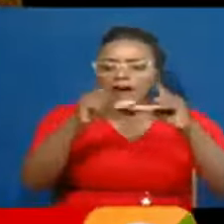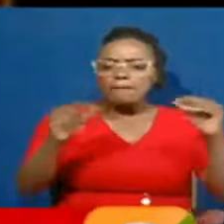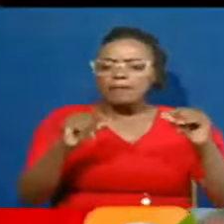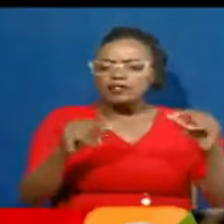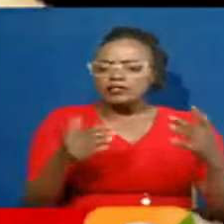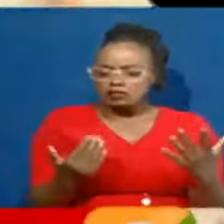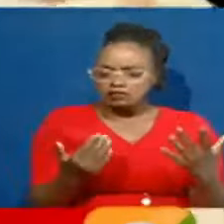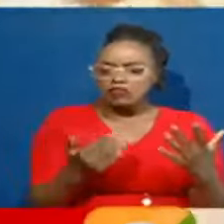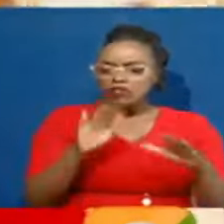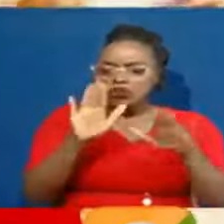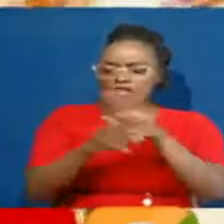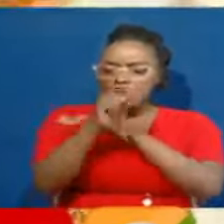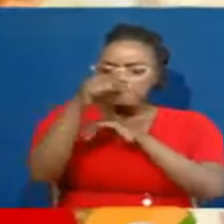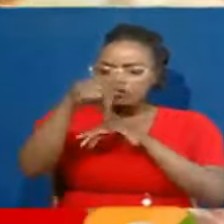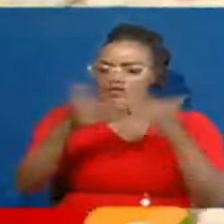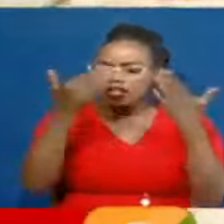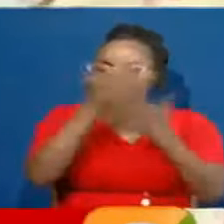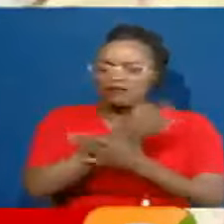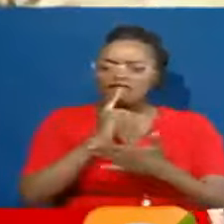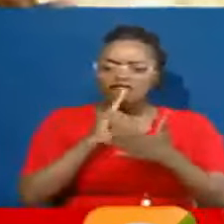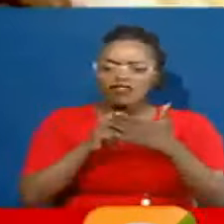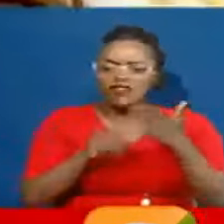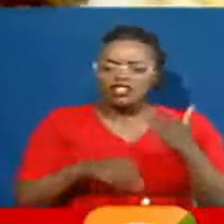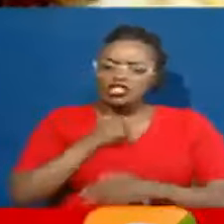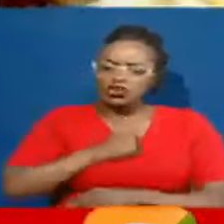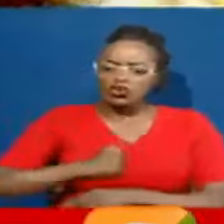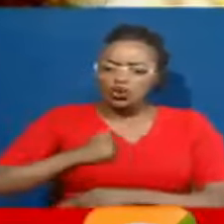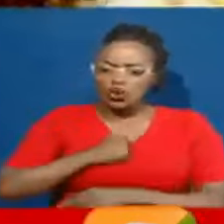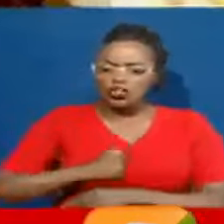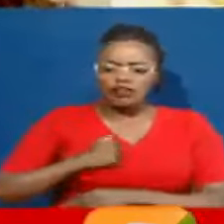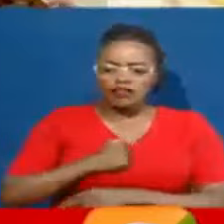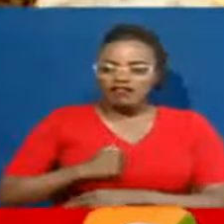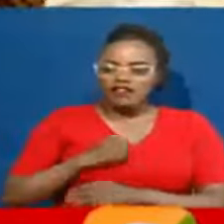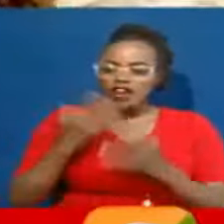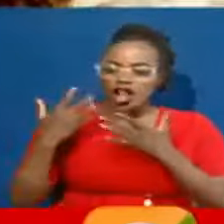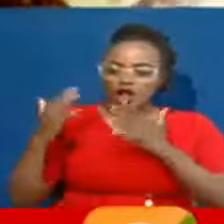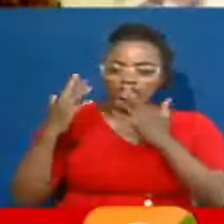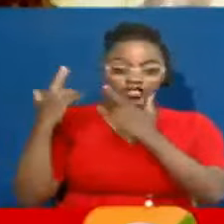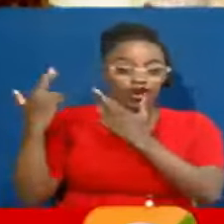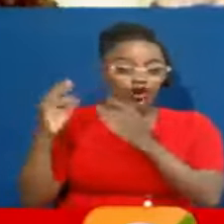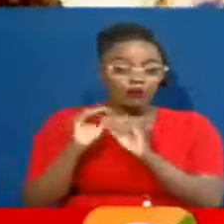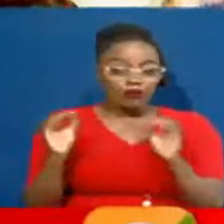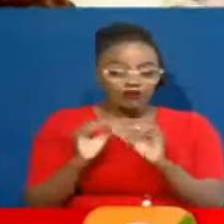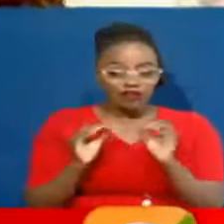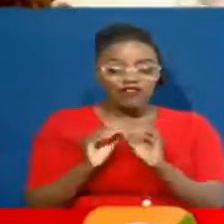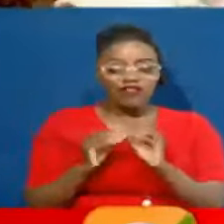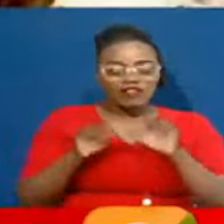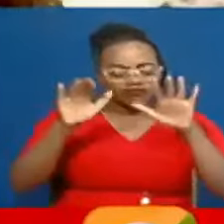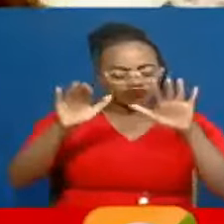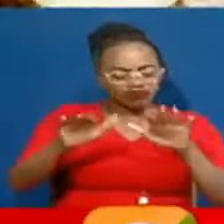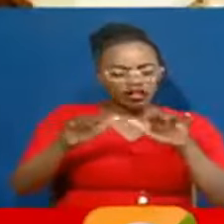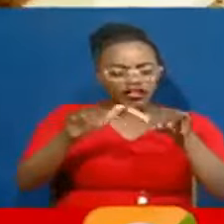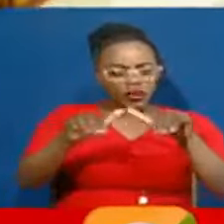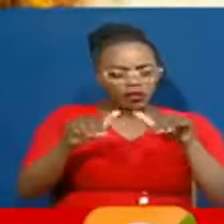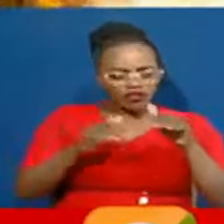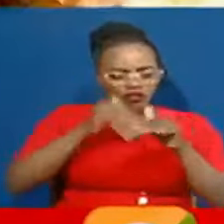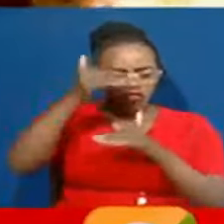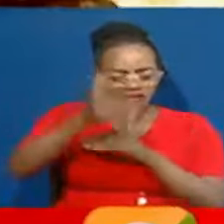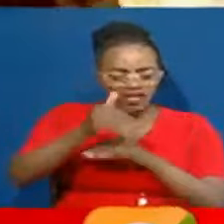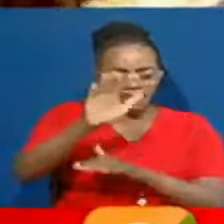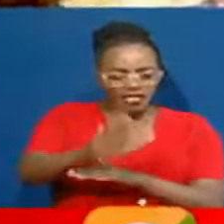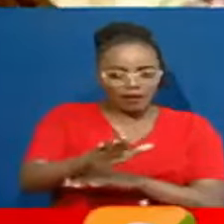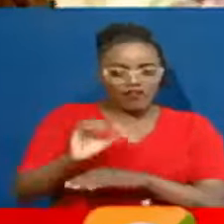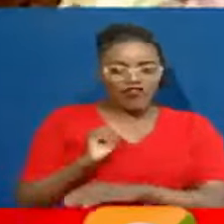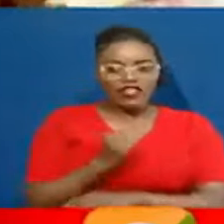the Deputy President tonight? I would tell him pole, and he should not lose hope. He should calm down and wait for step two of